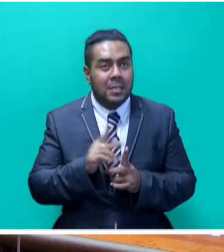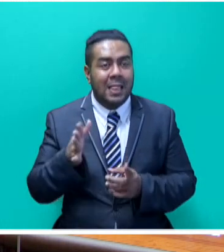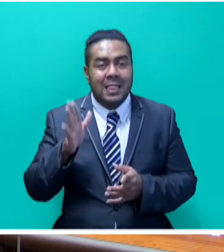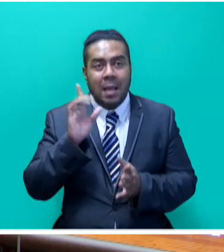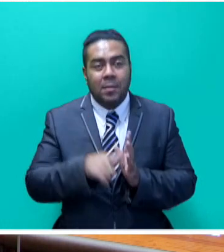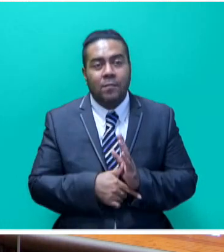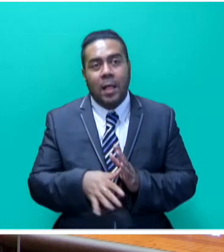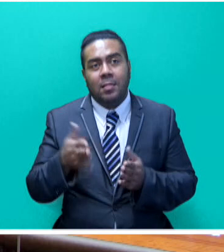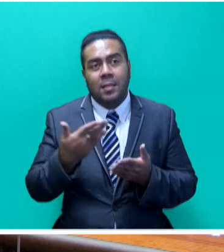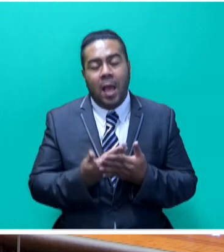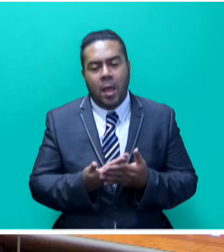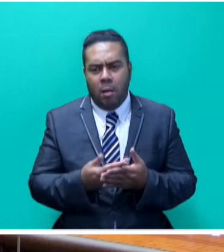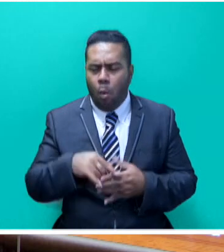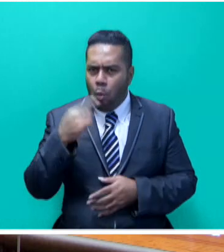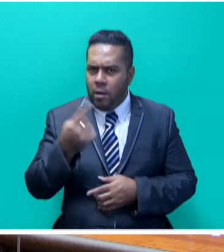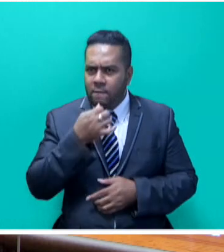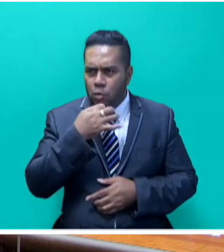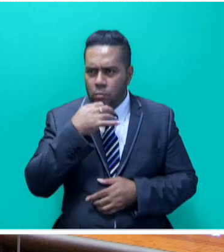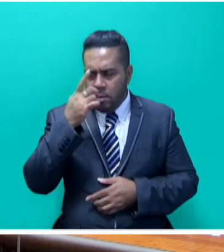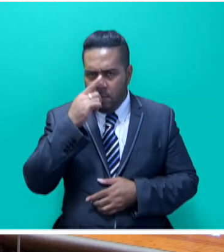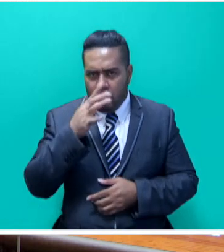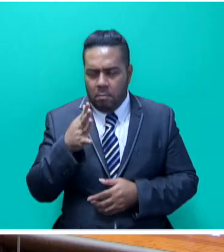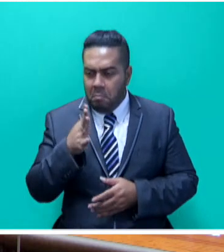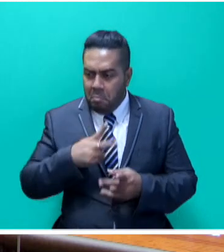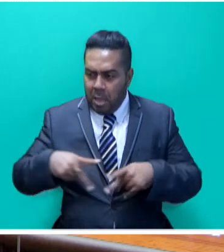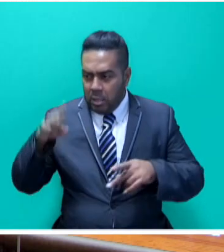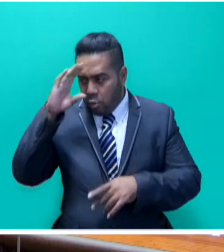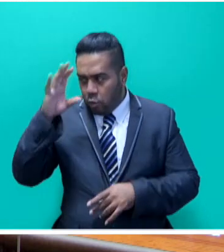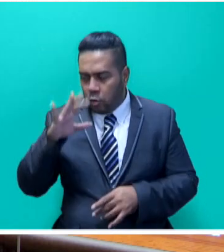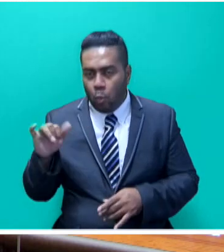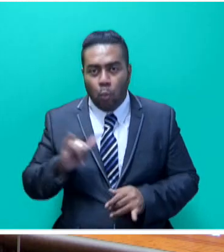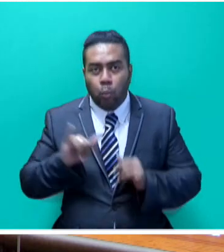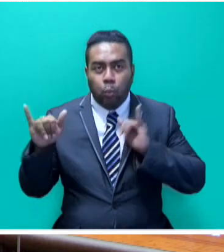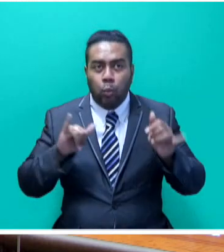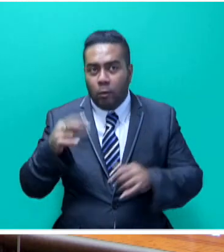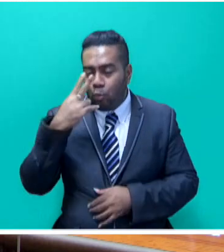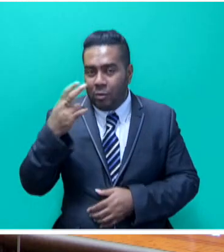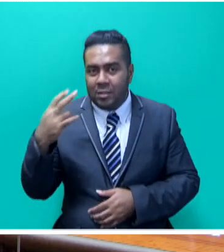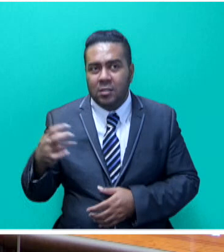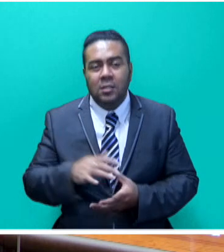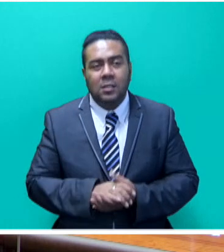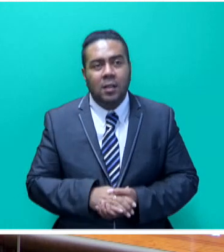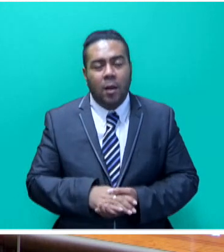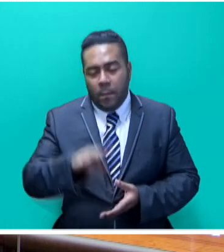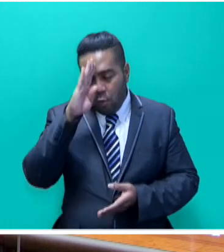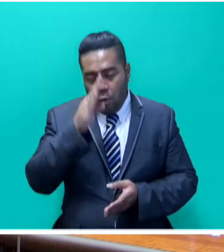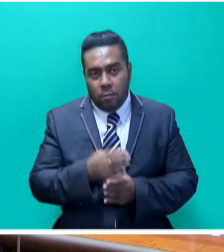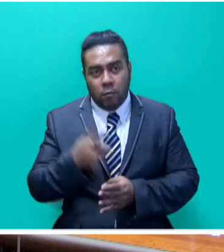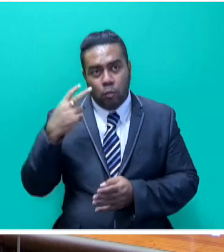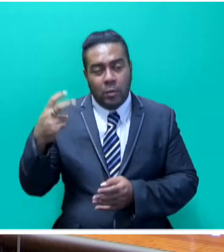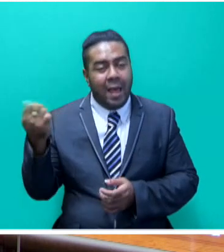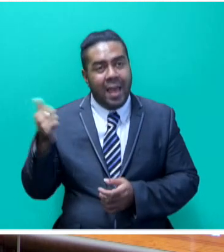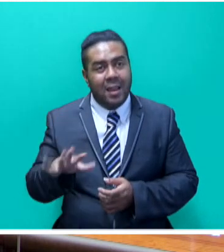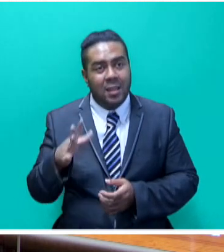a handful of destinations accepting tourists, competition will be stronger than ever. Our best hope for tourism resumption, or any